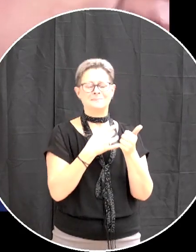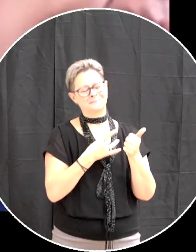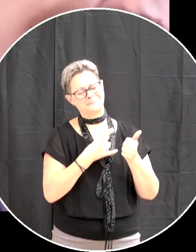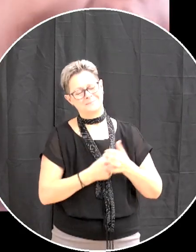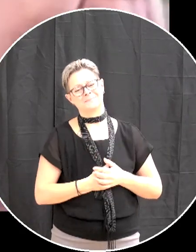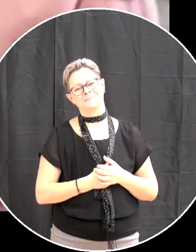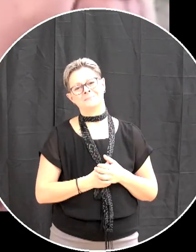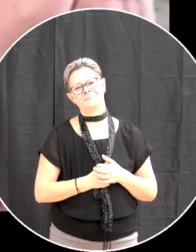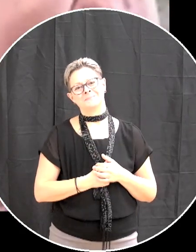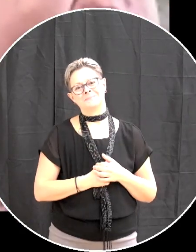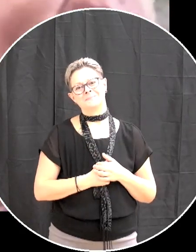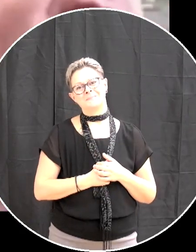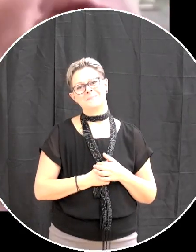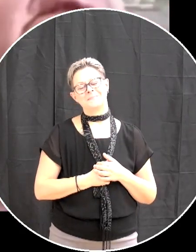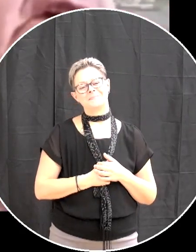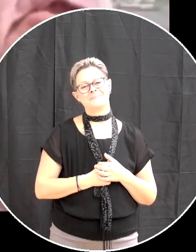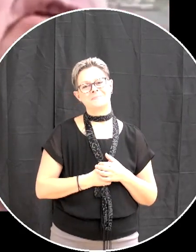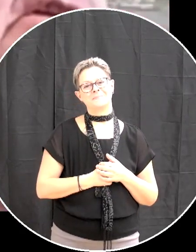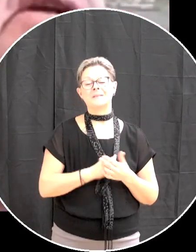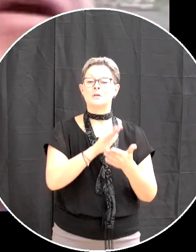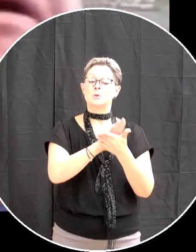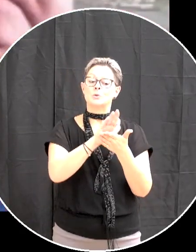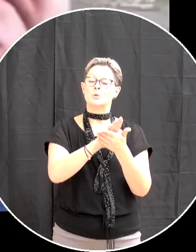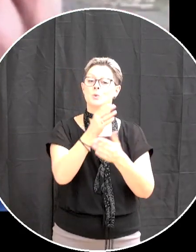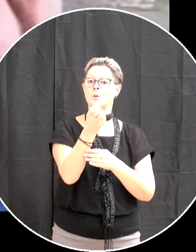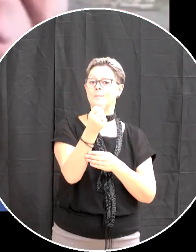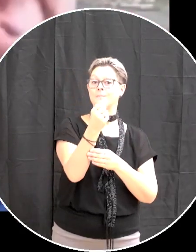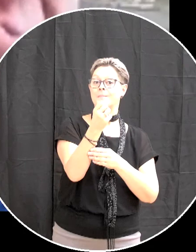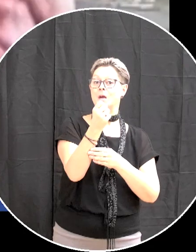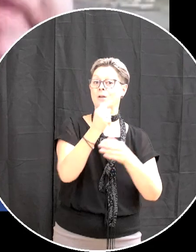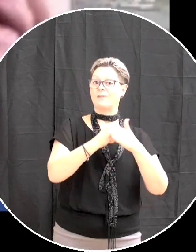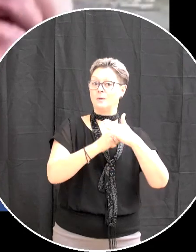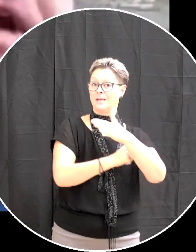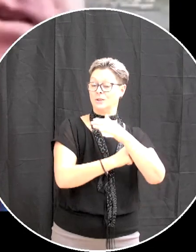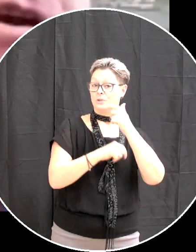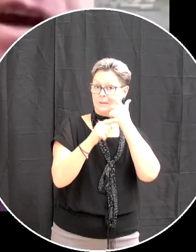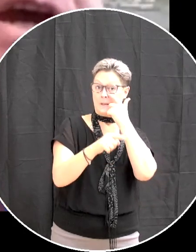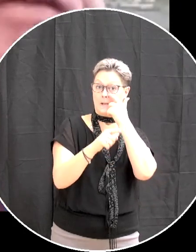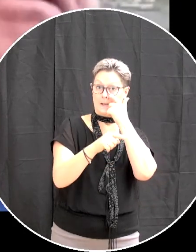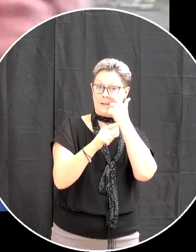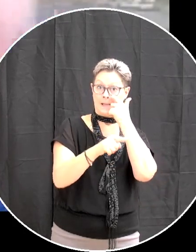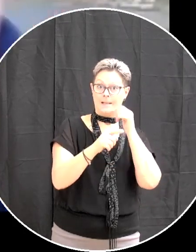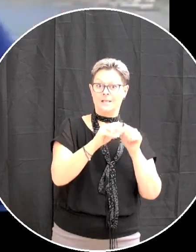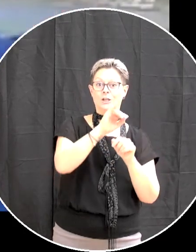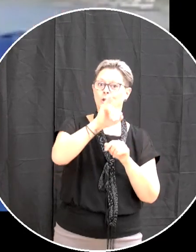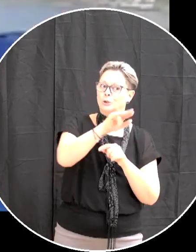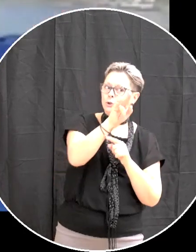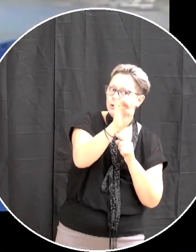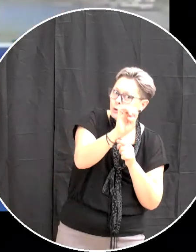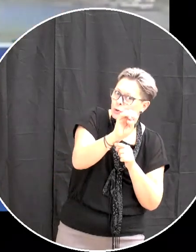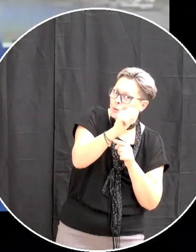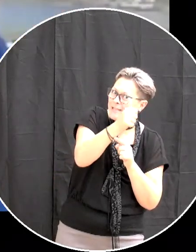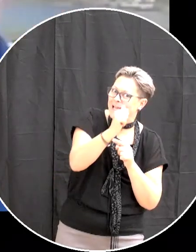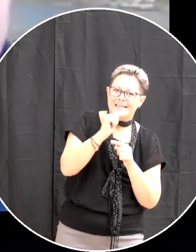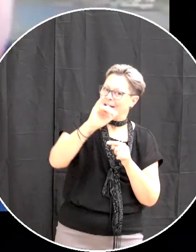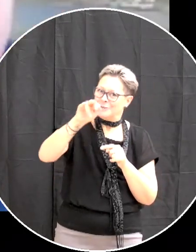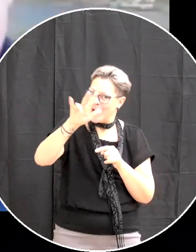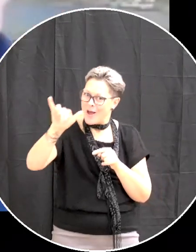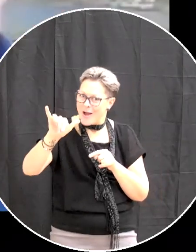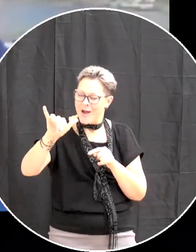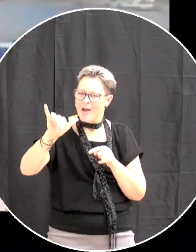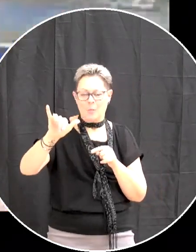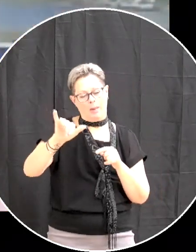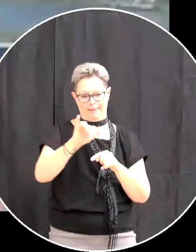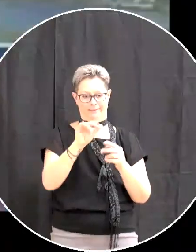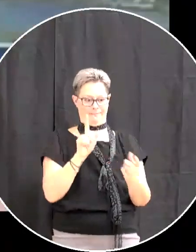the School Milk Foundation met on June 10th, not July 10th. Well, we didn't meet, we met